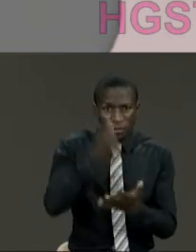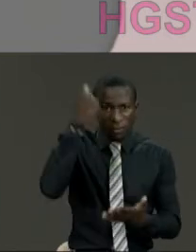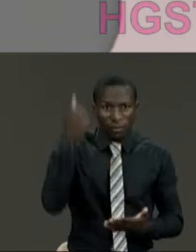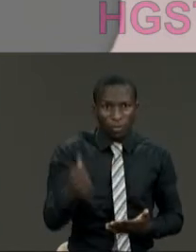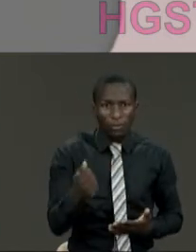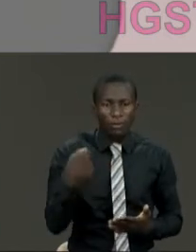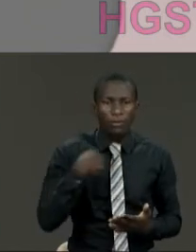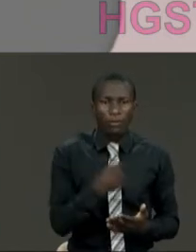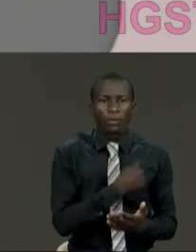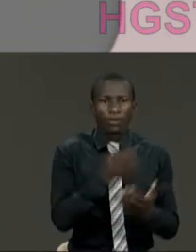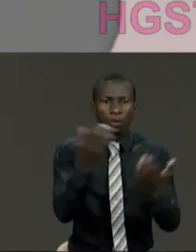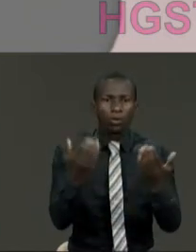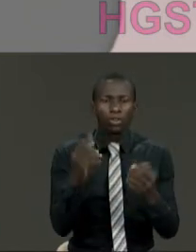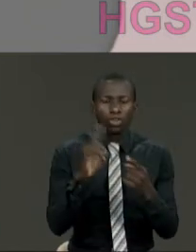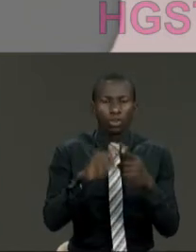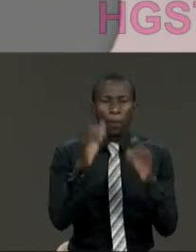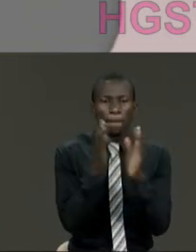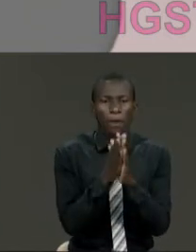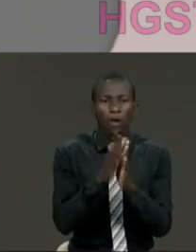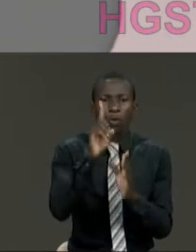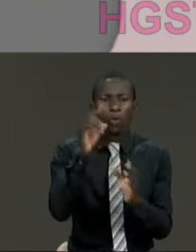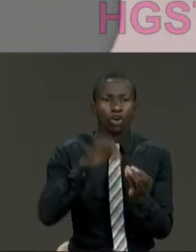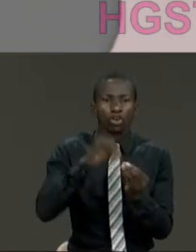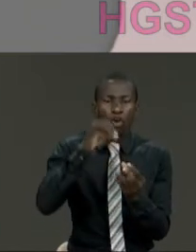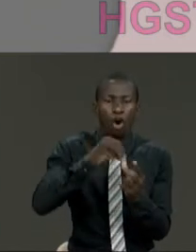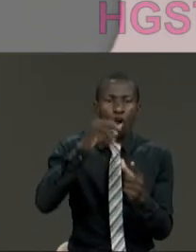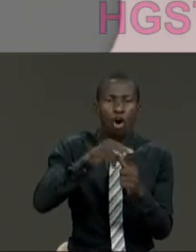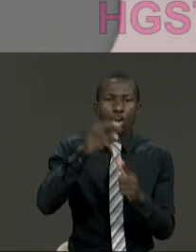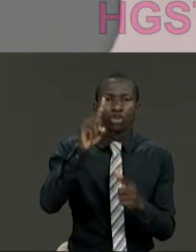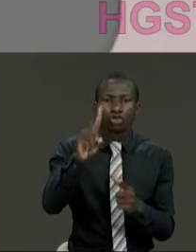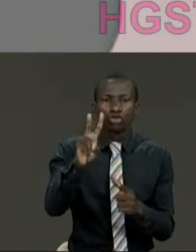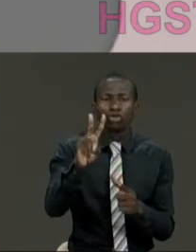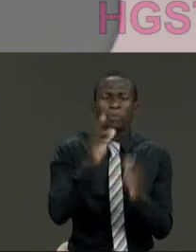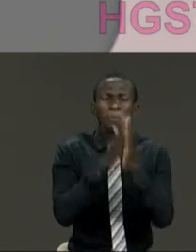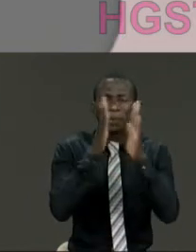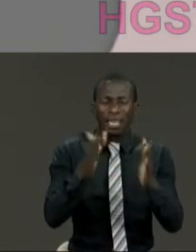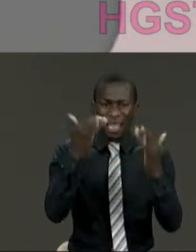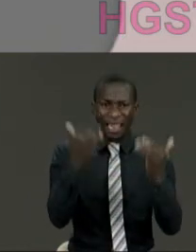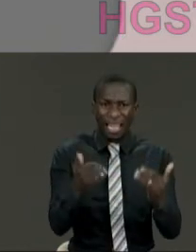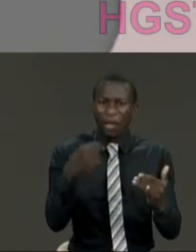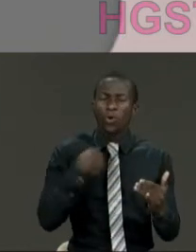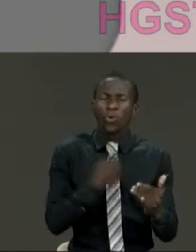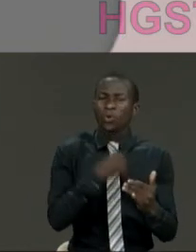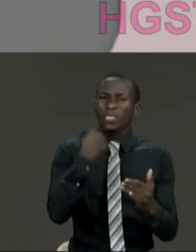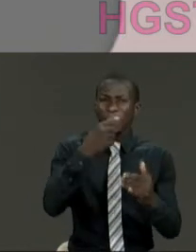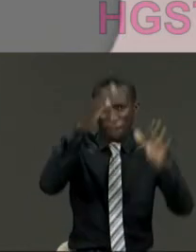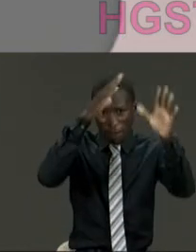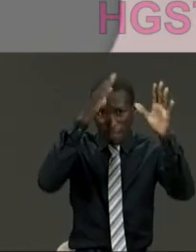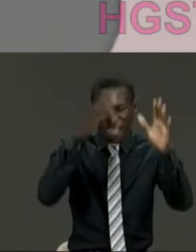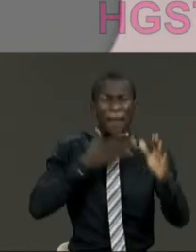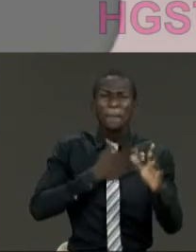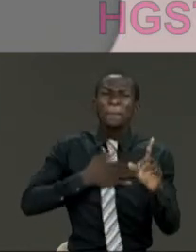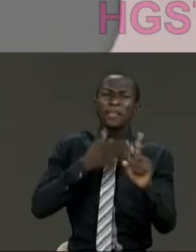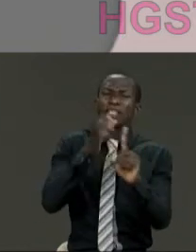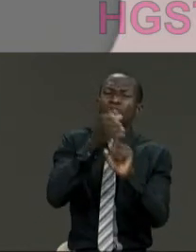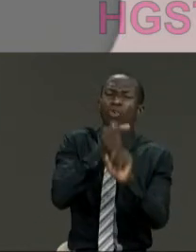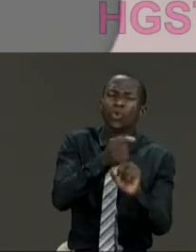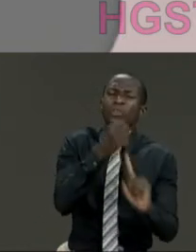We want to pray one or two prayers now and say, Father, please hold me and never